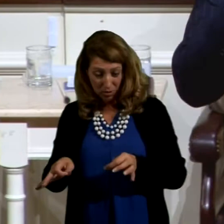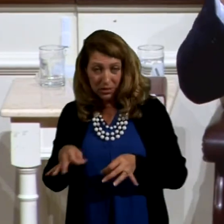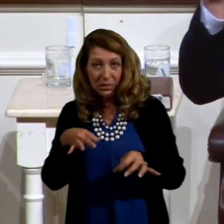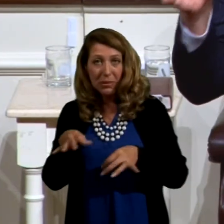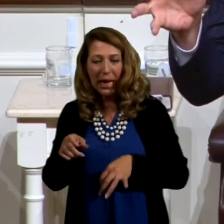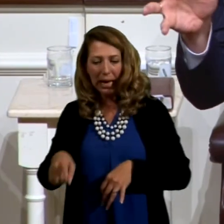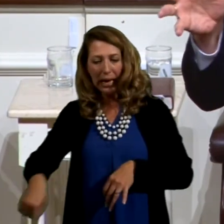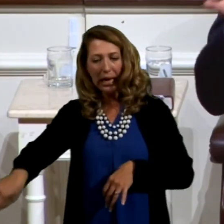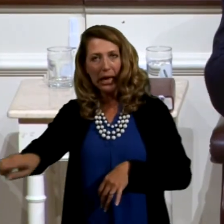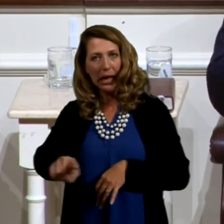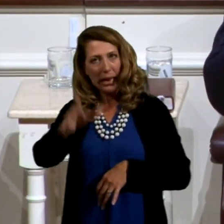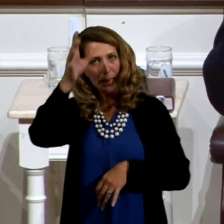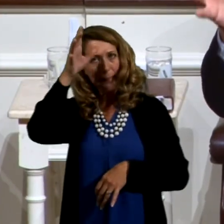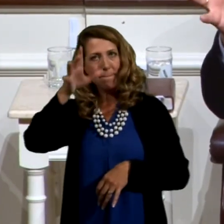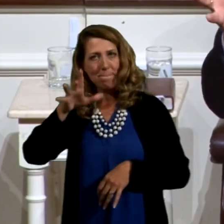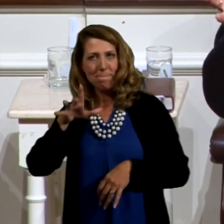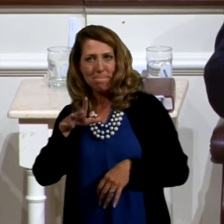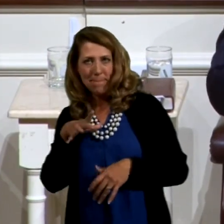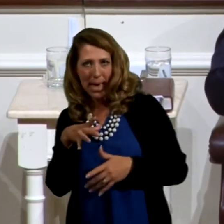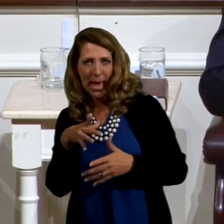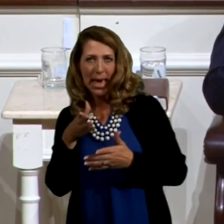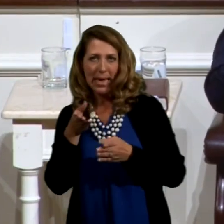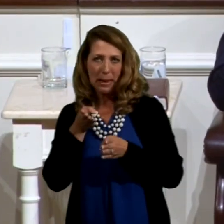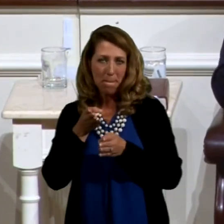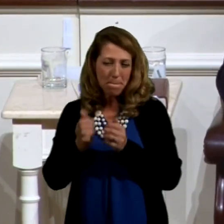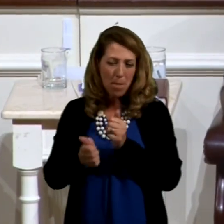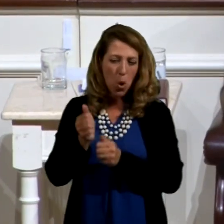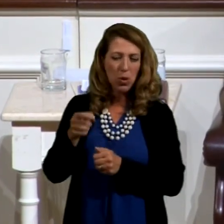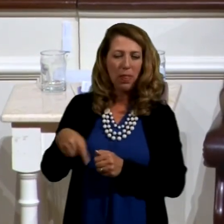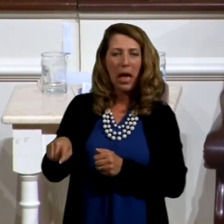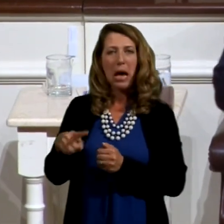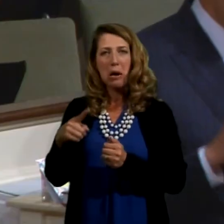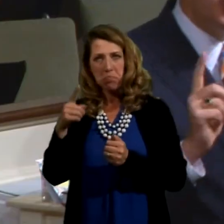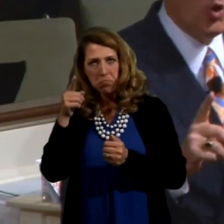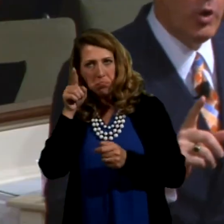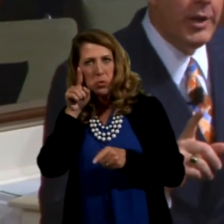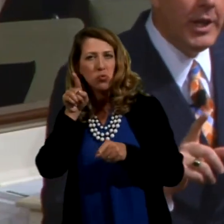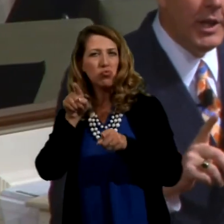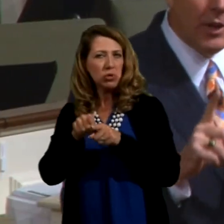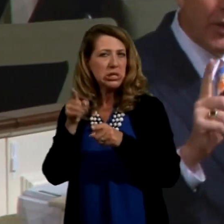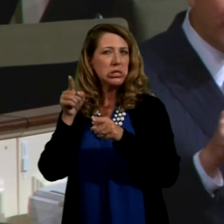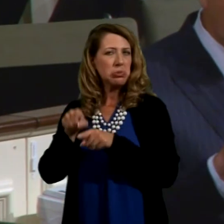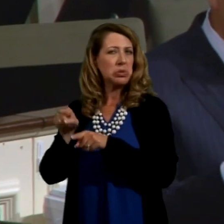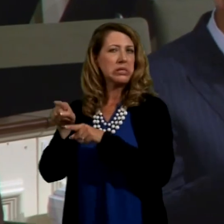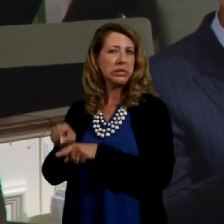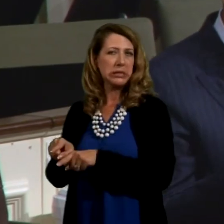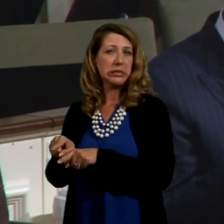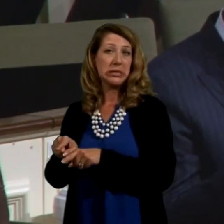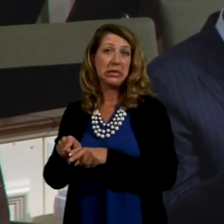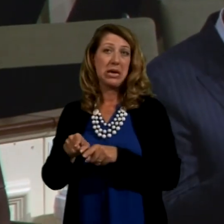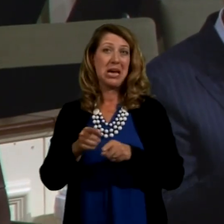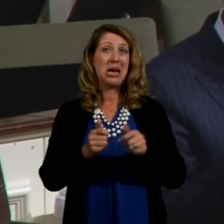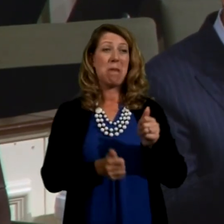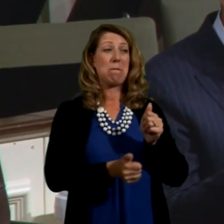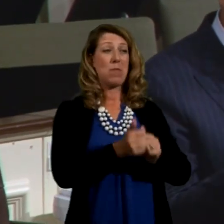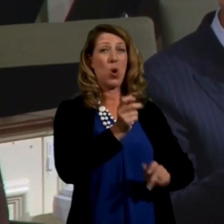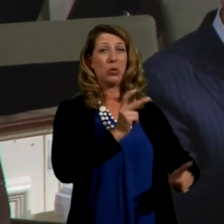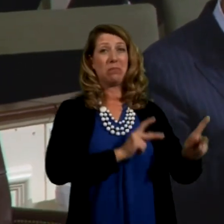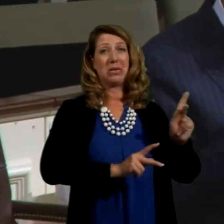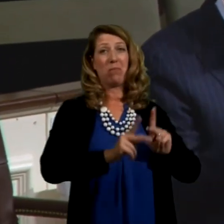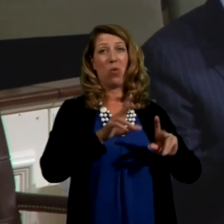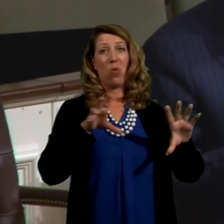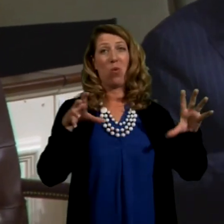The more part believed. It was a majority. Let me just tell you, Christian, the majority in this world is usually the